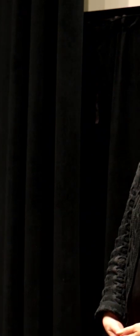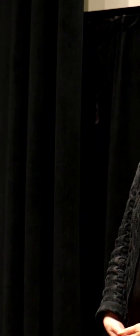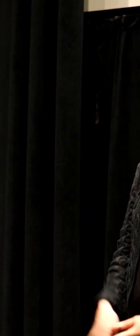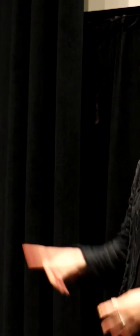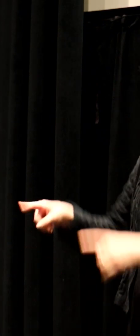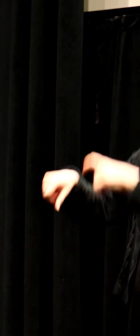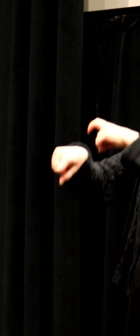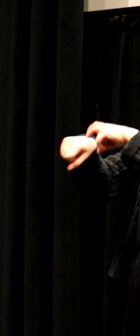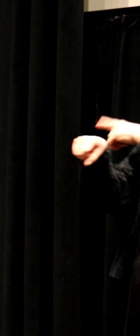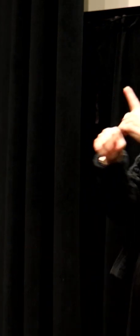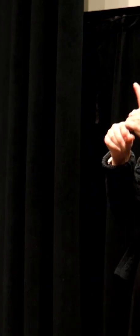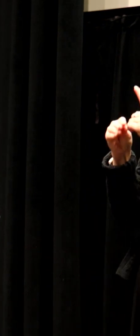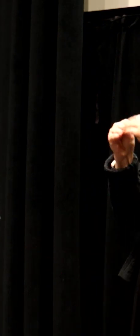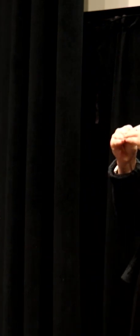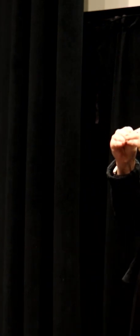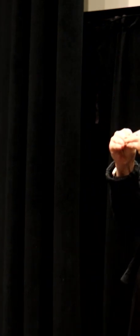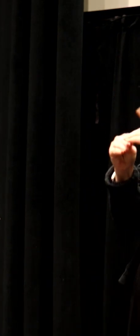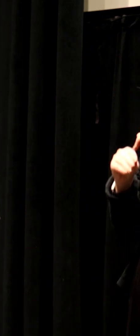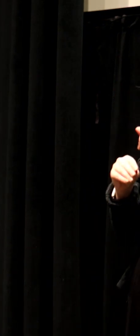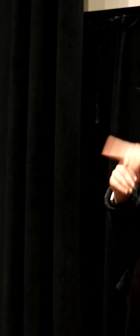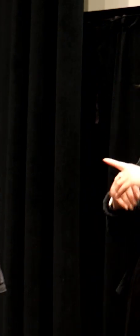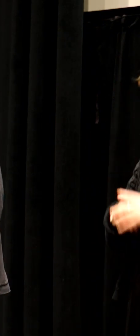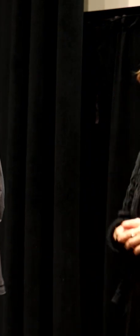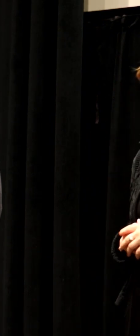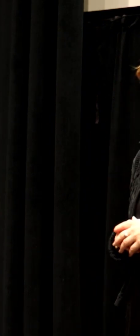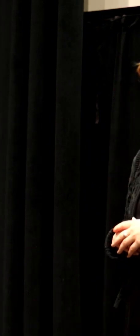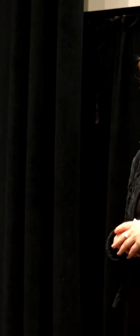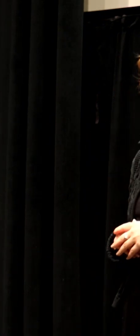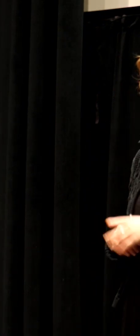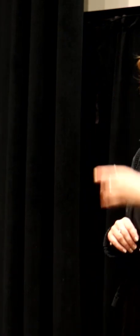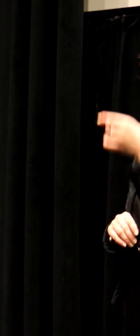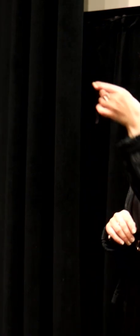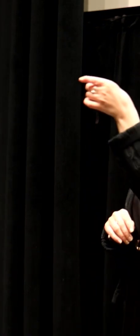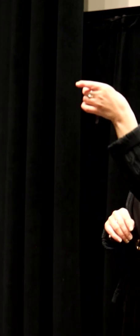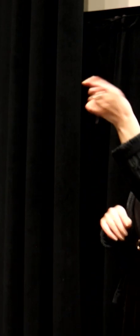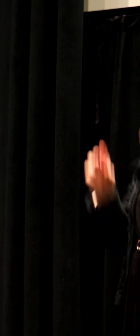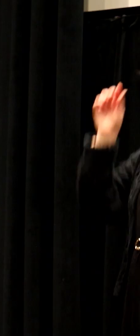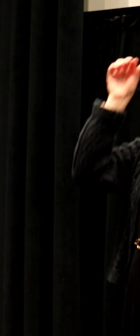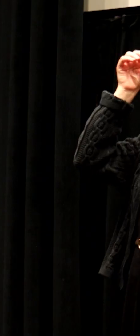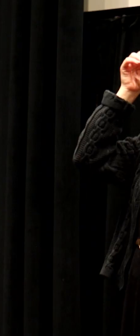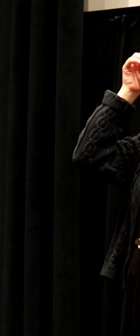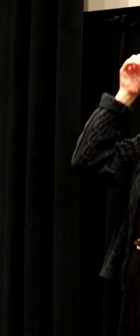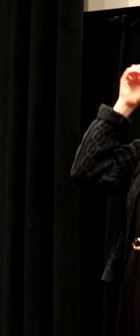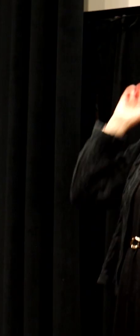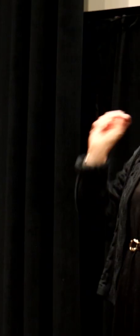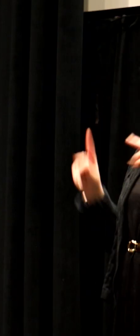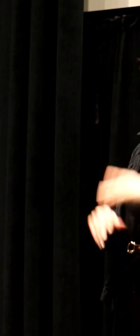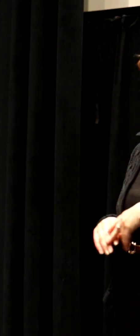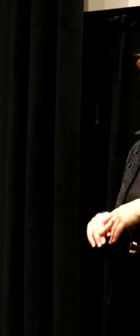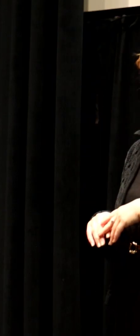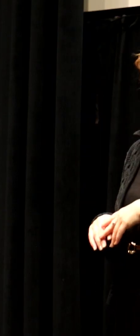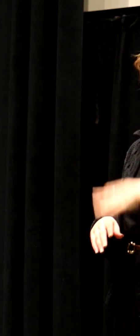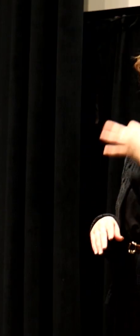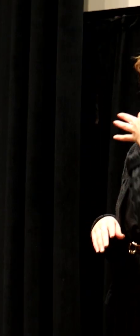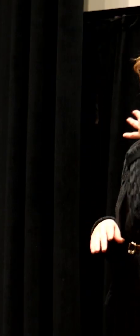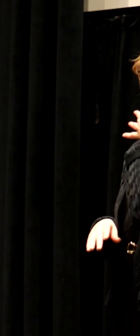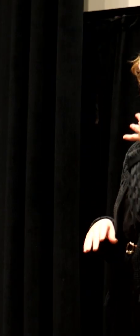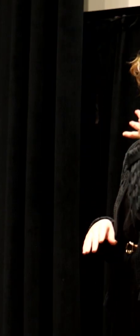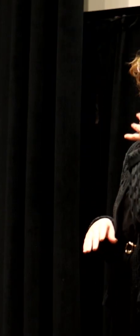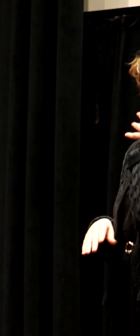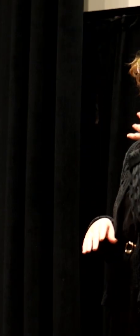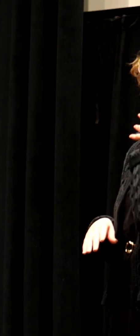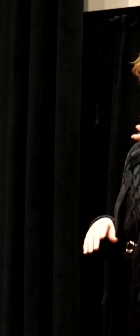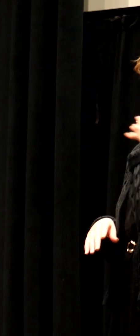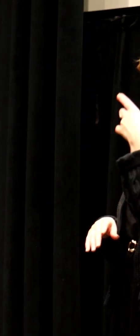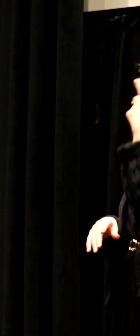I think we have time for one more question. Tony? Thank you. I was wondering if you can share a little bit